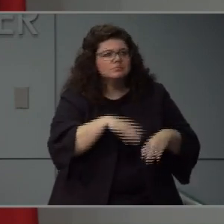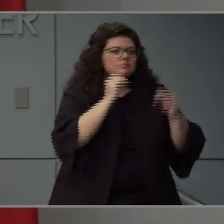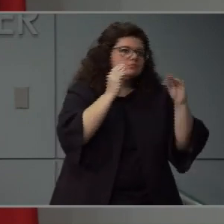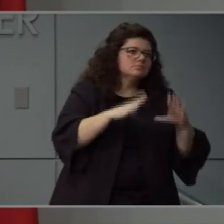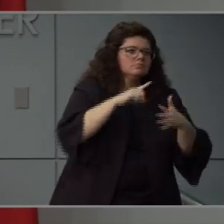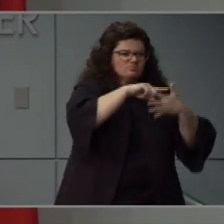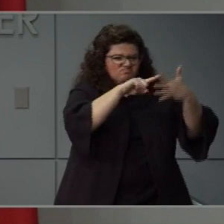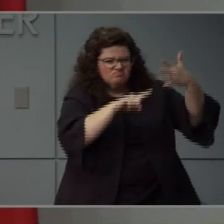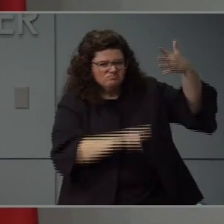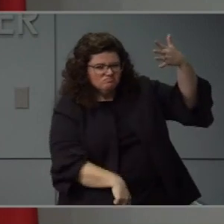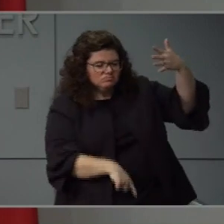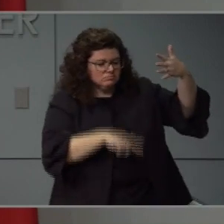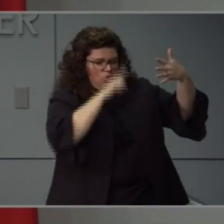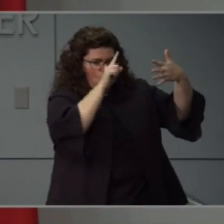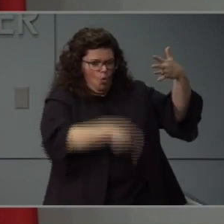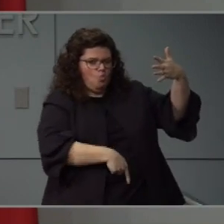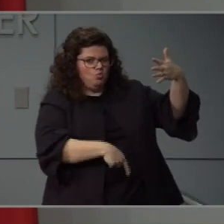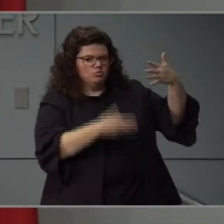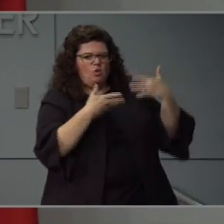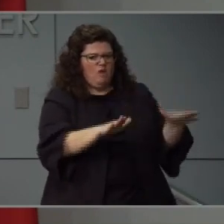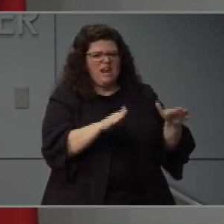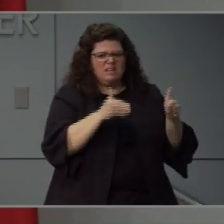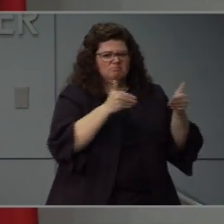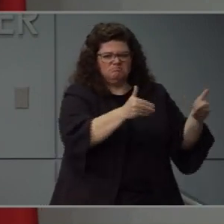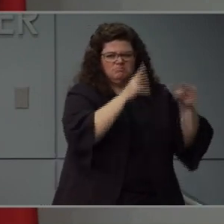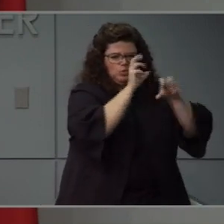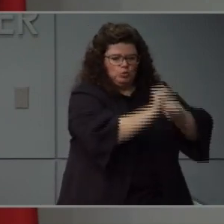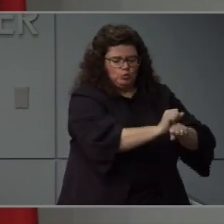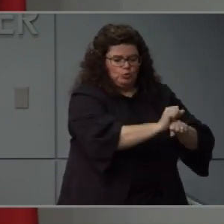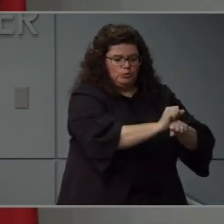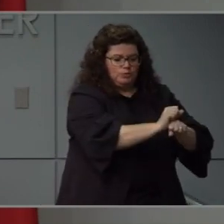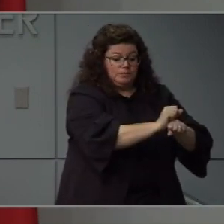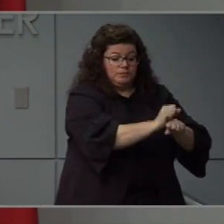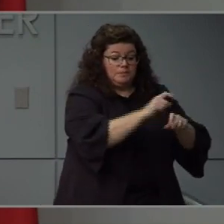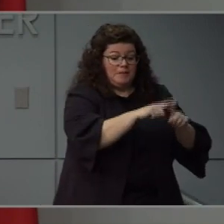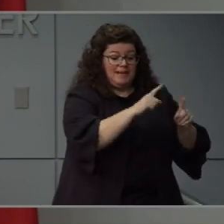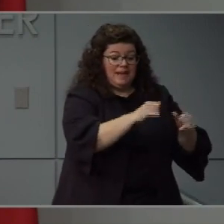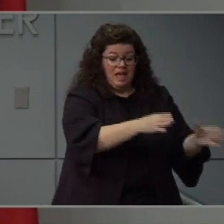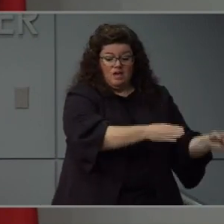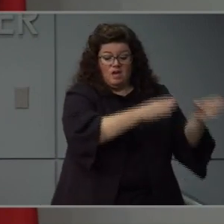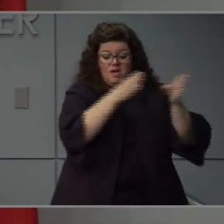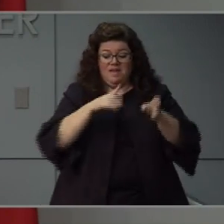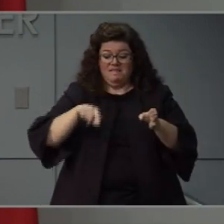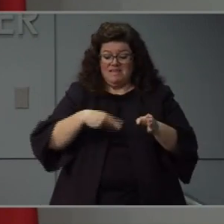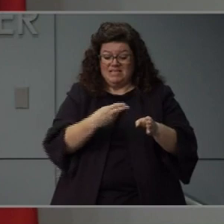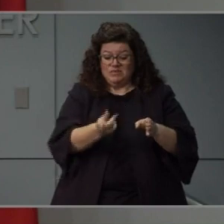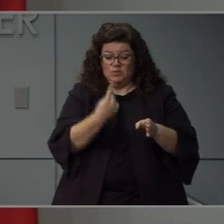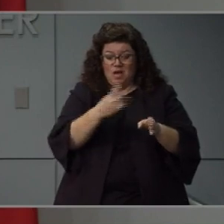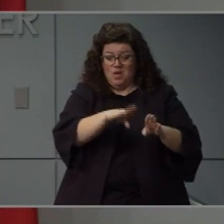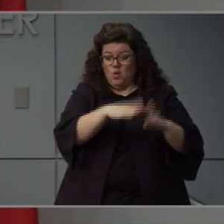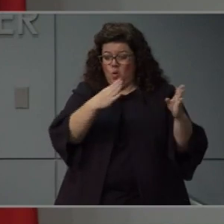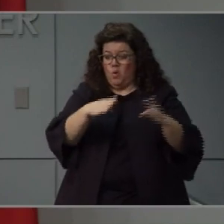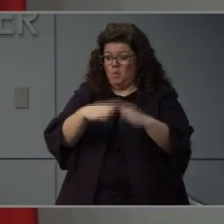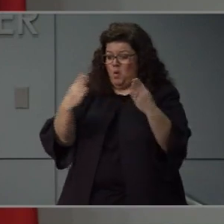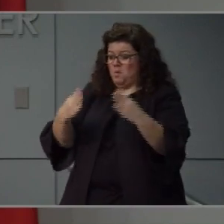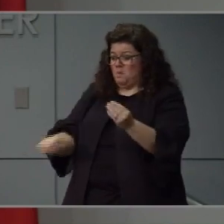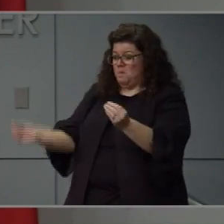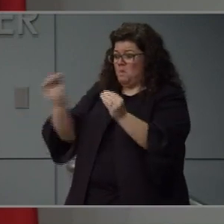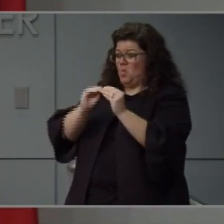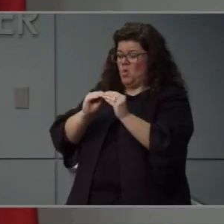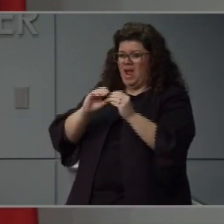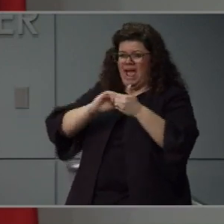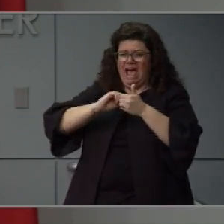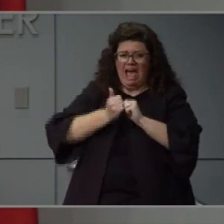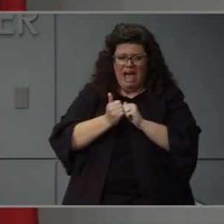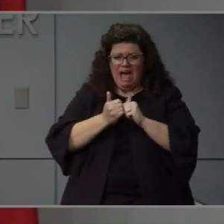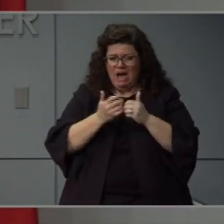we've already had folks who are in that position. The question is, how can we make it the safest possible? And I hate to be repetitive, but it really